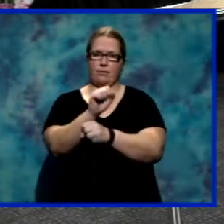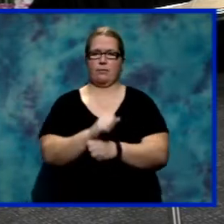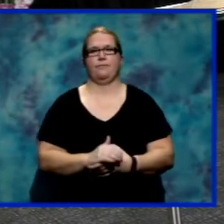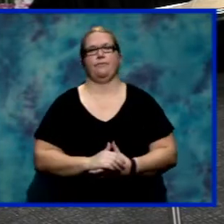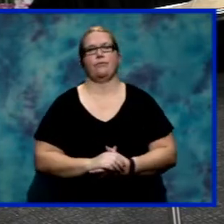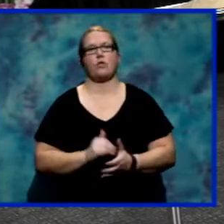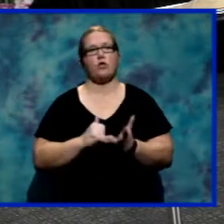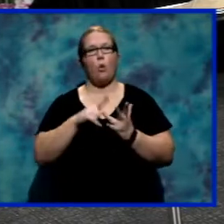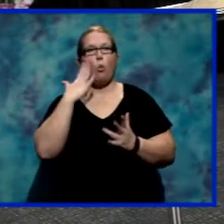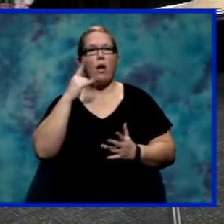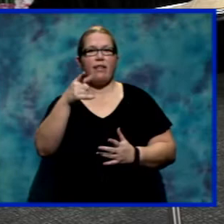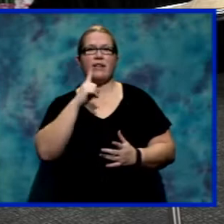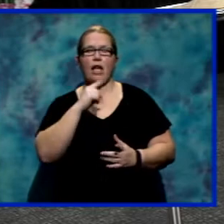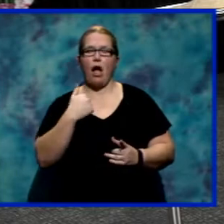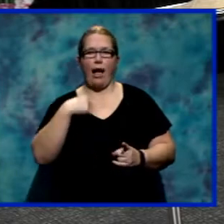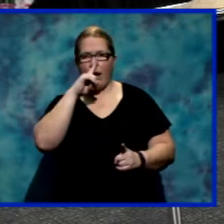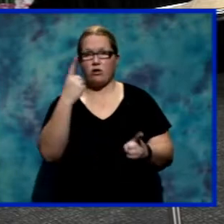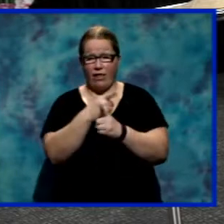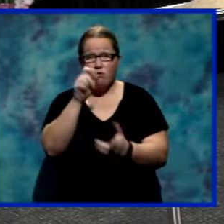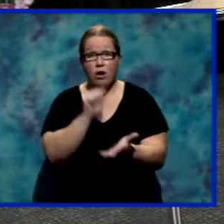So when they say, I can't change, are they right?